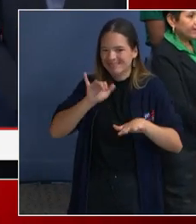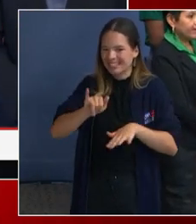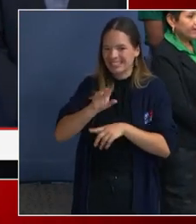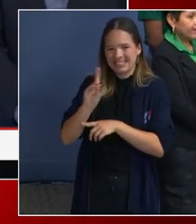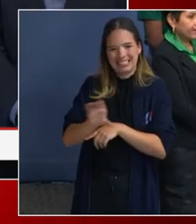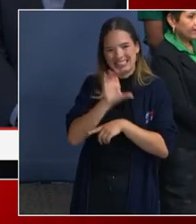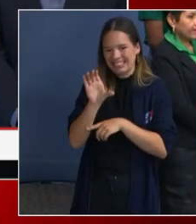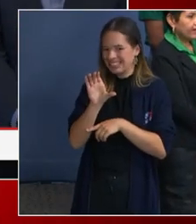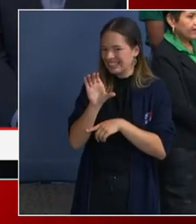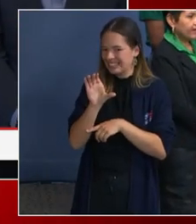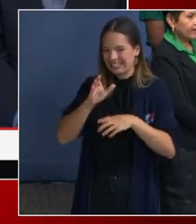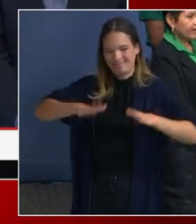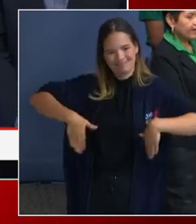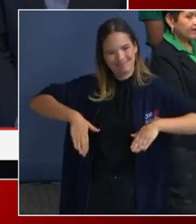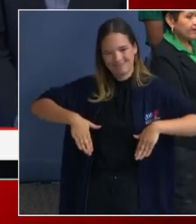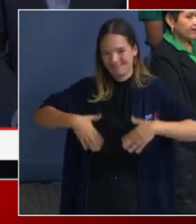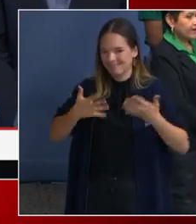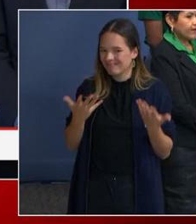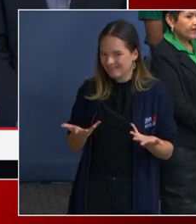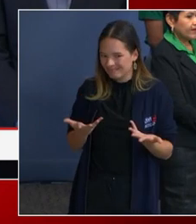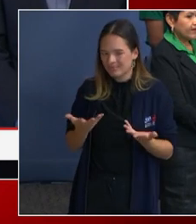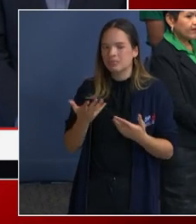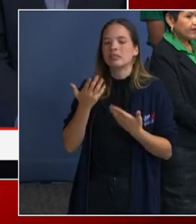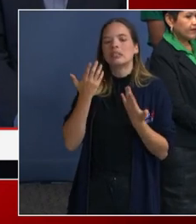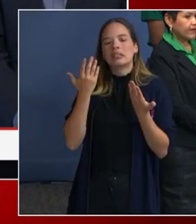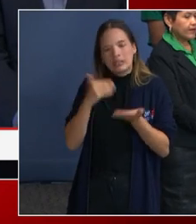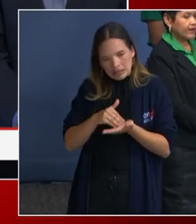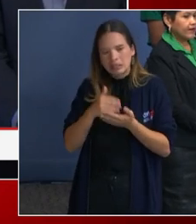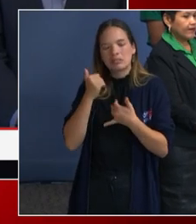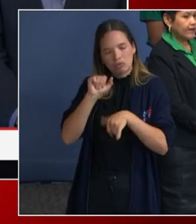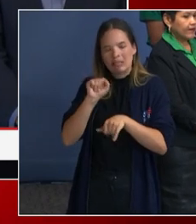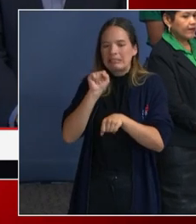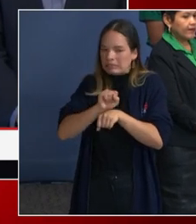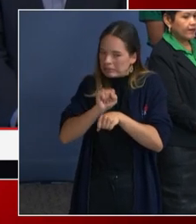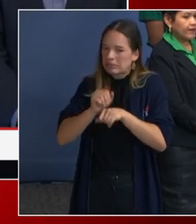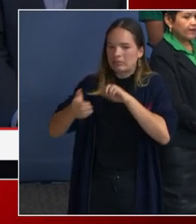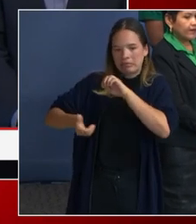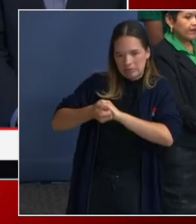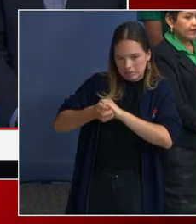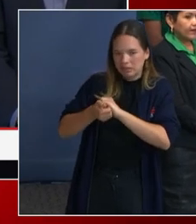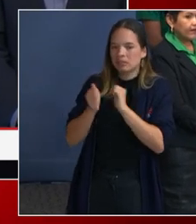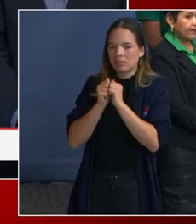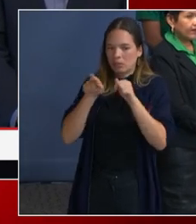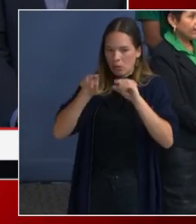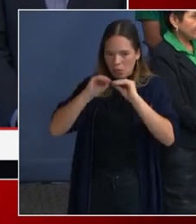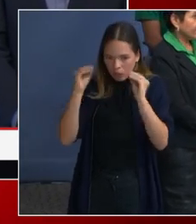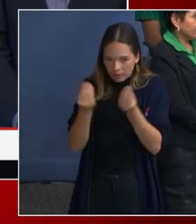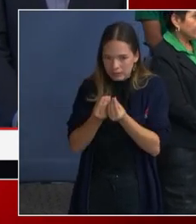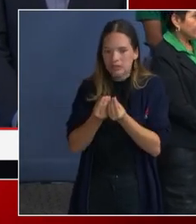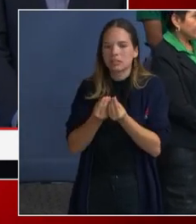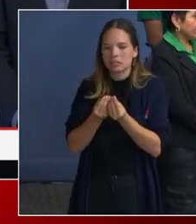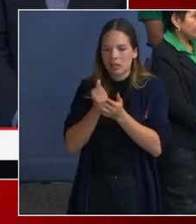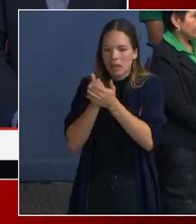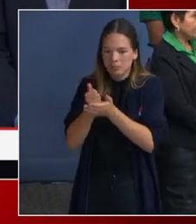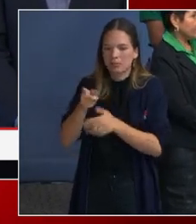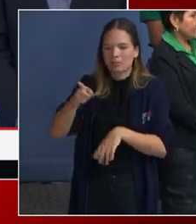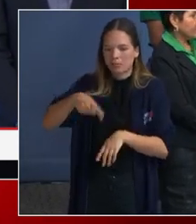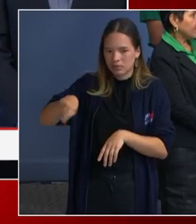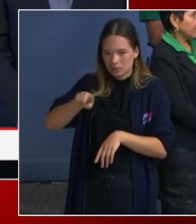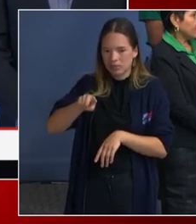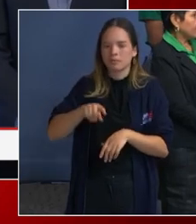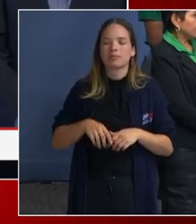continue with partner organizations to look for that type of space. Inside or outside of the district?